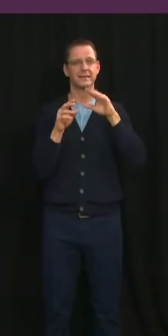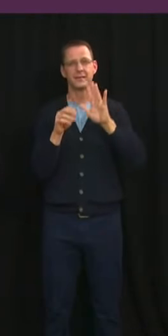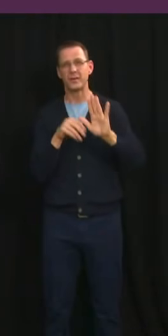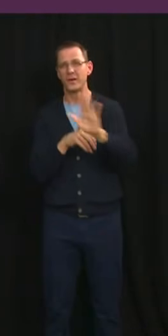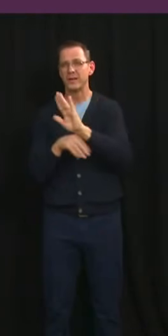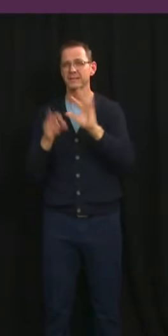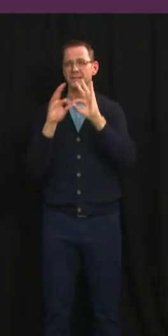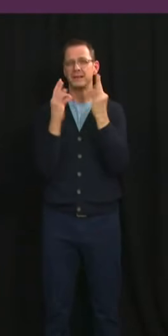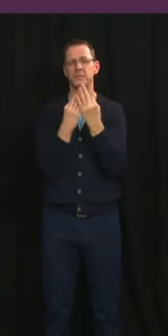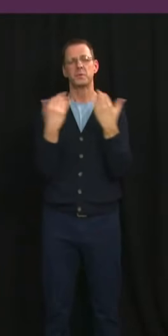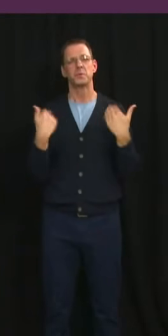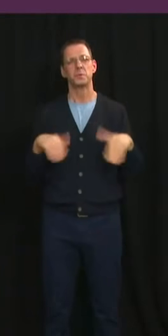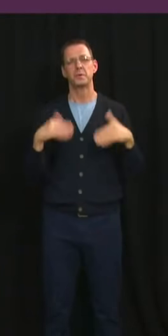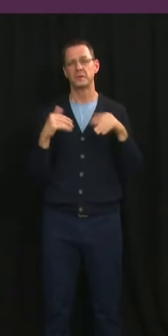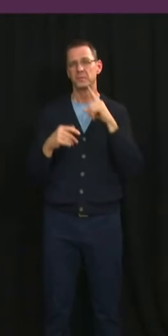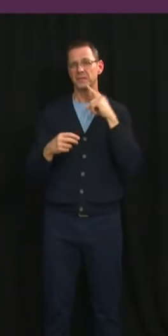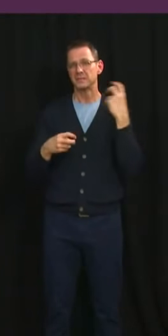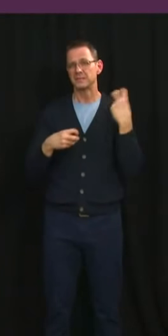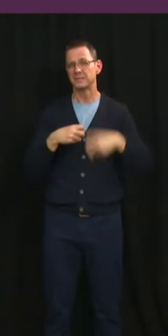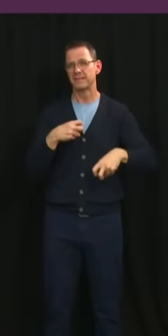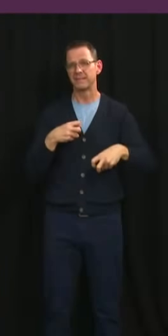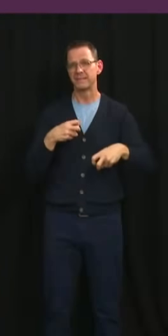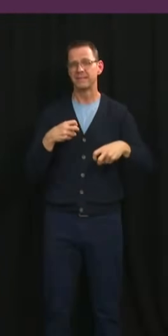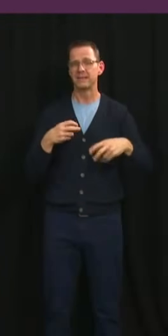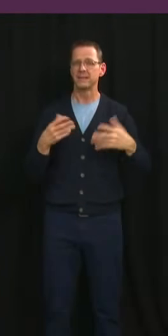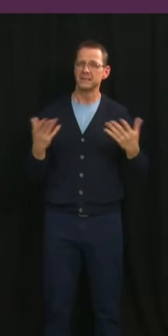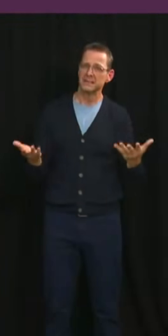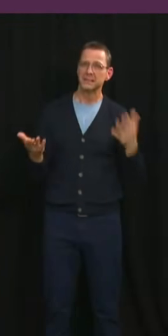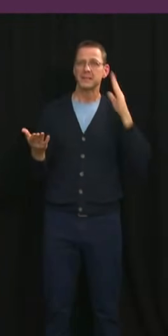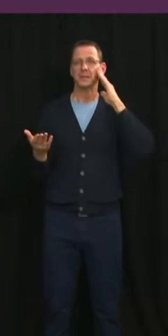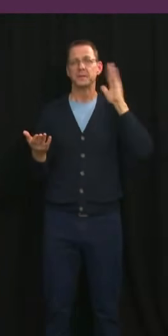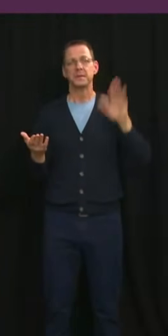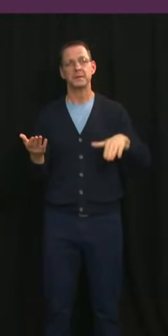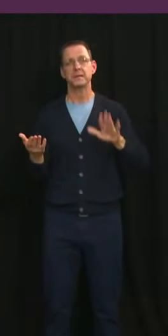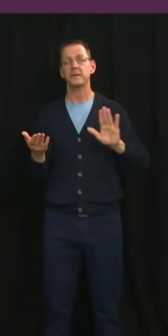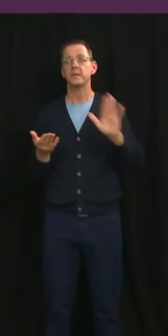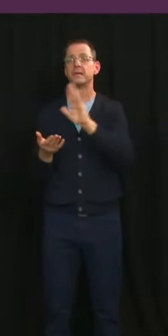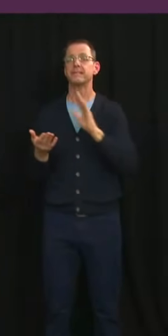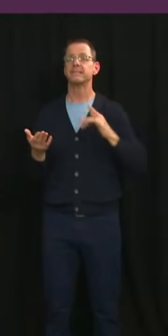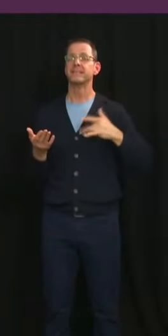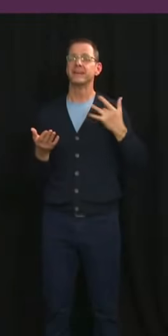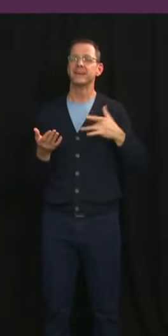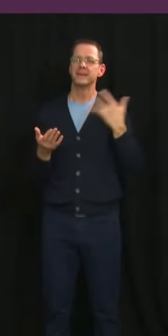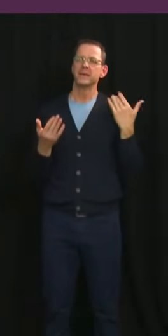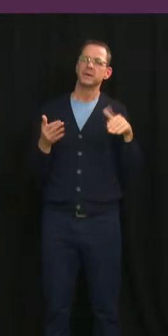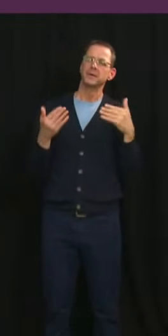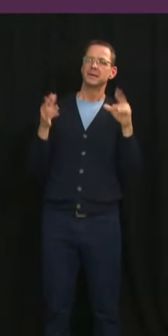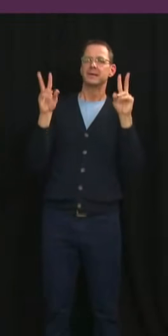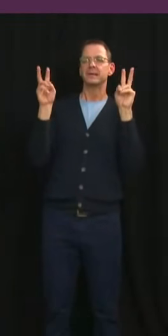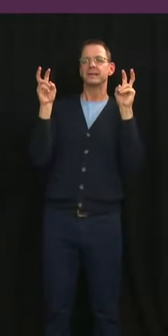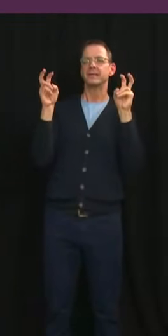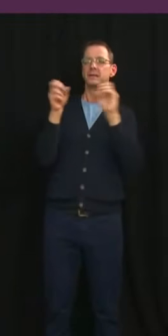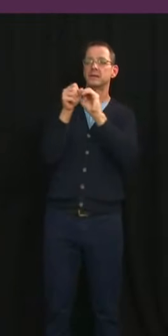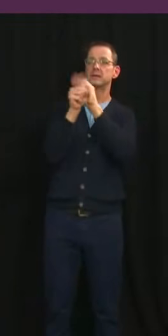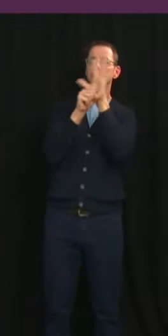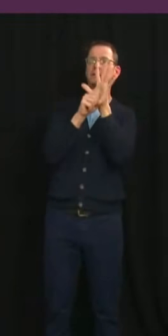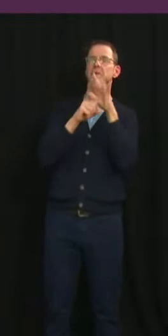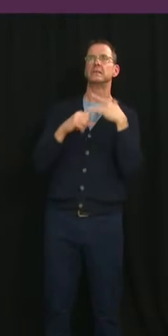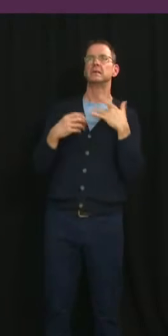their families. Everyone is feeling some level of mental or emotional stress,